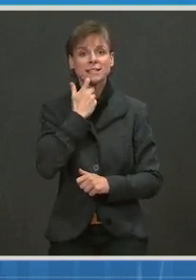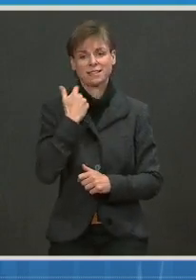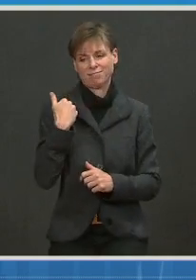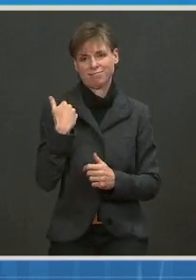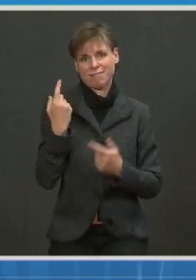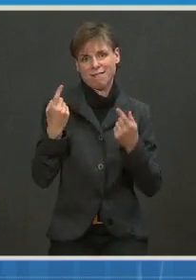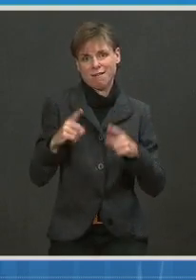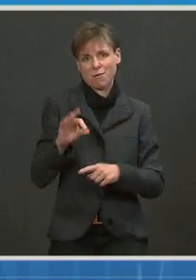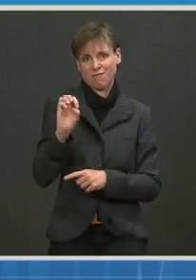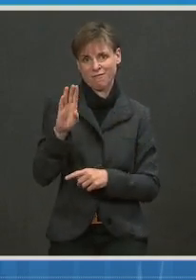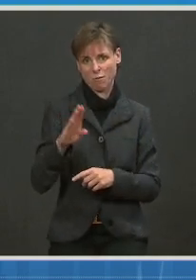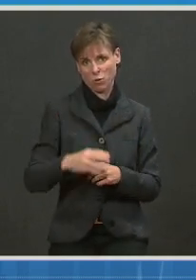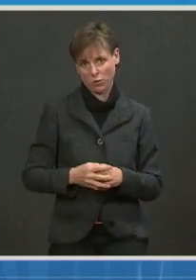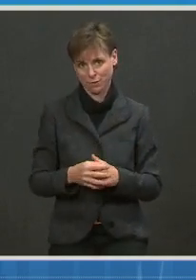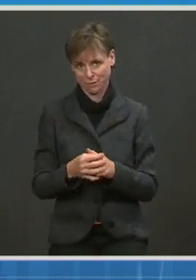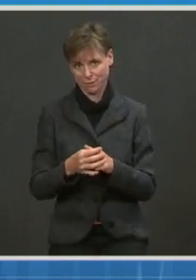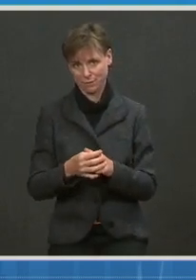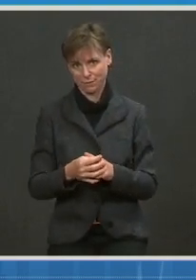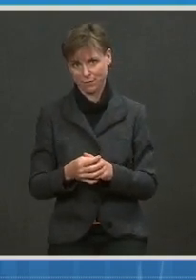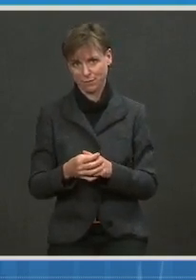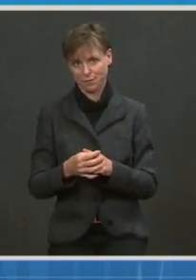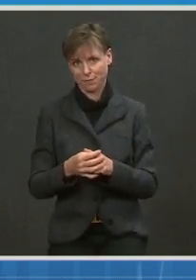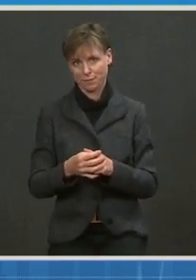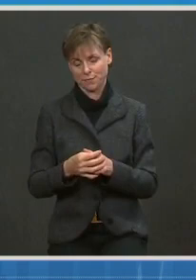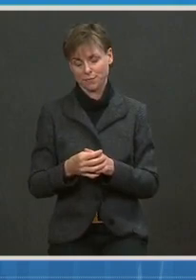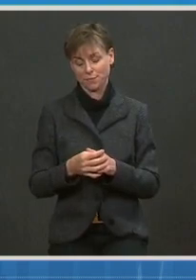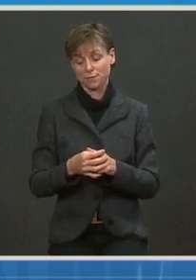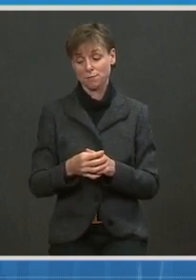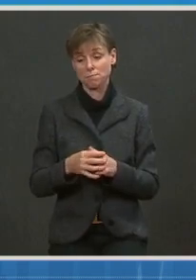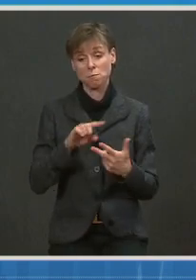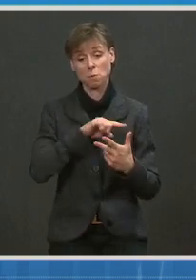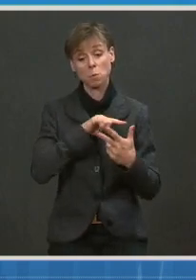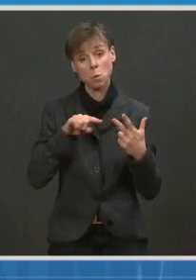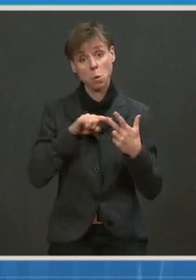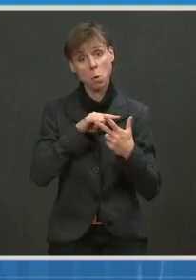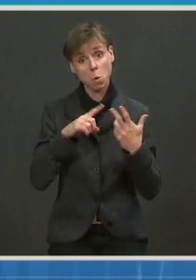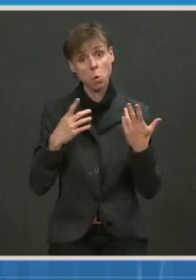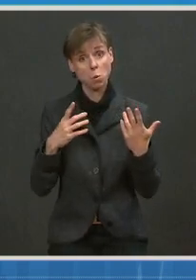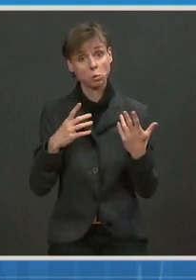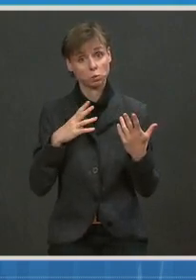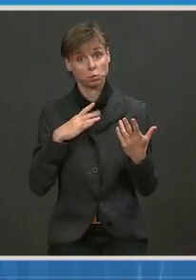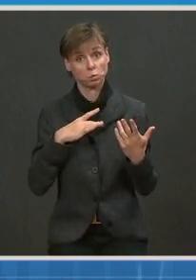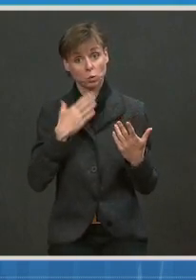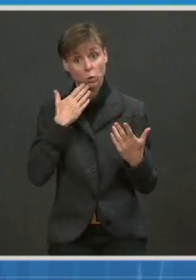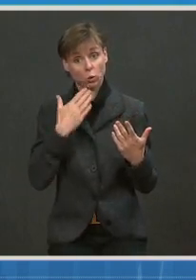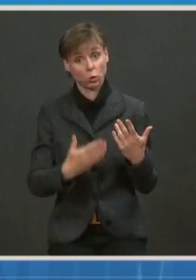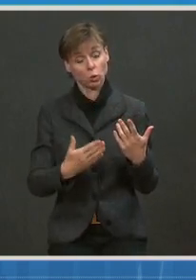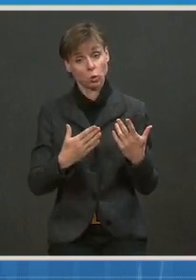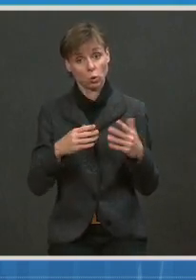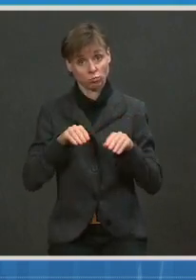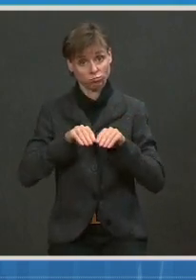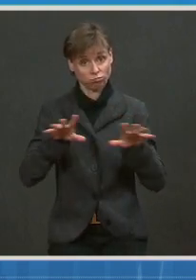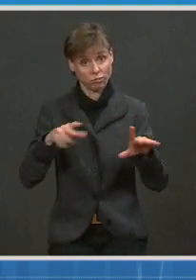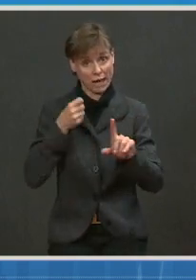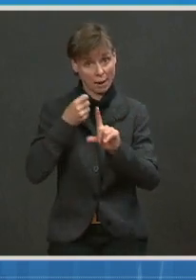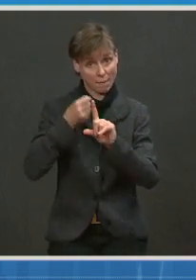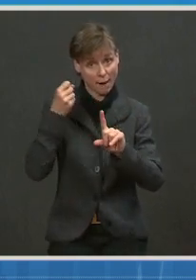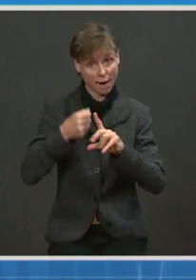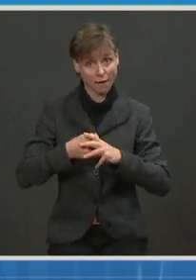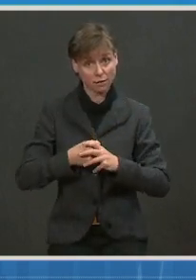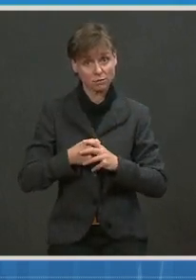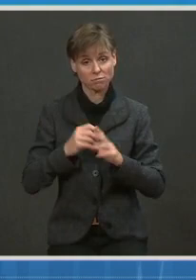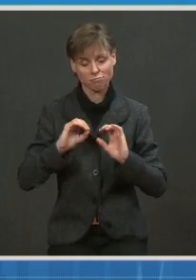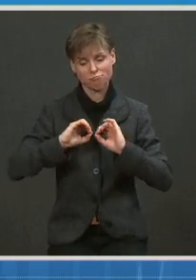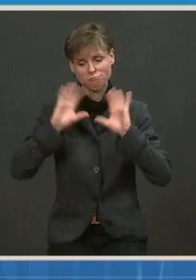February. The positive impact of these treatments has become pretty clear. For individuals who are